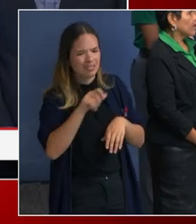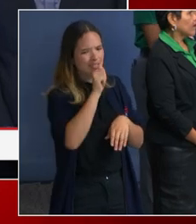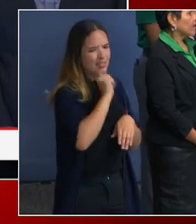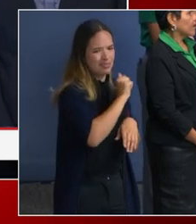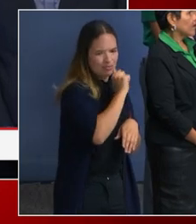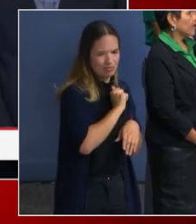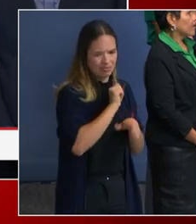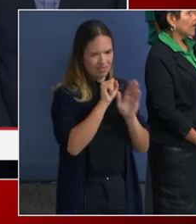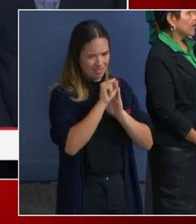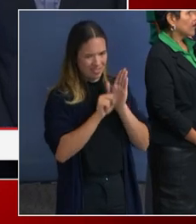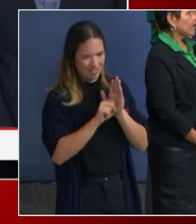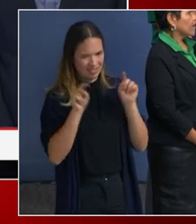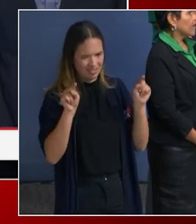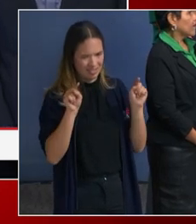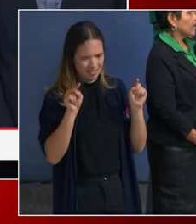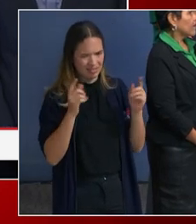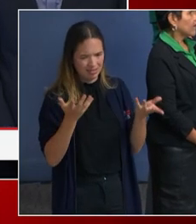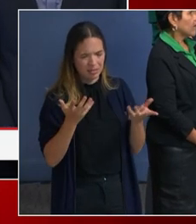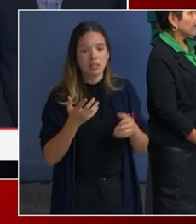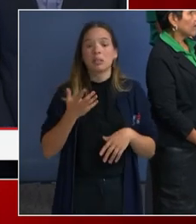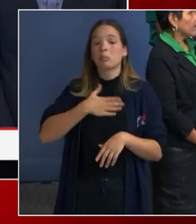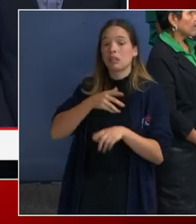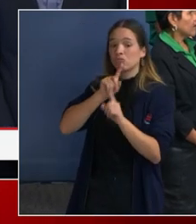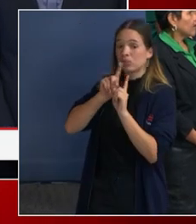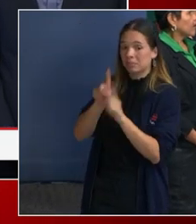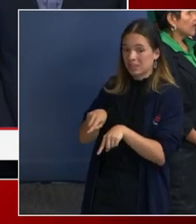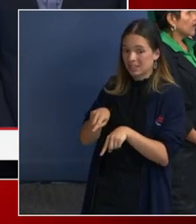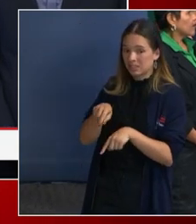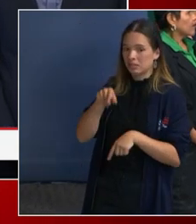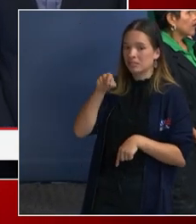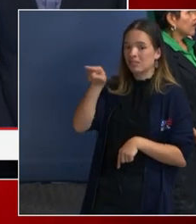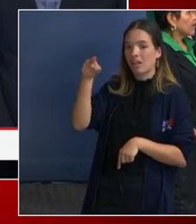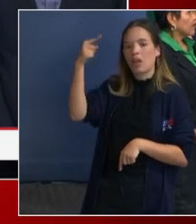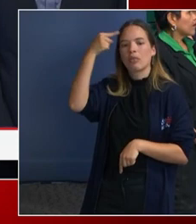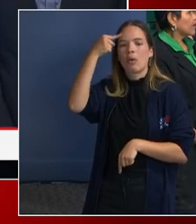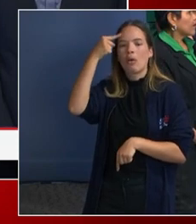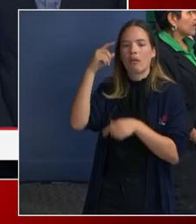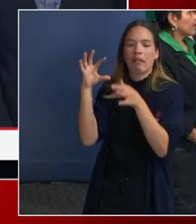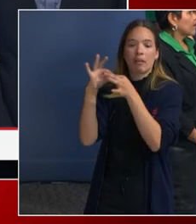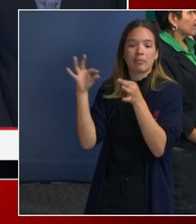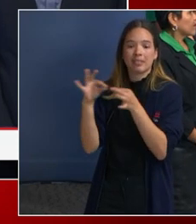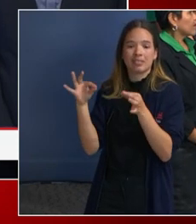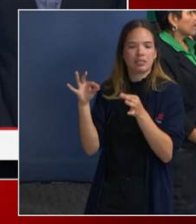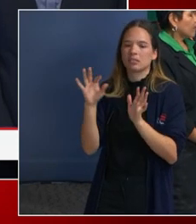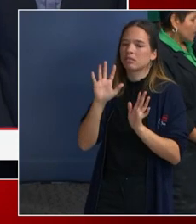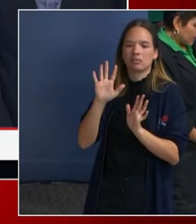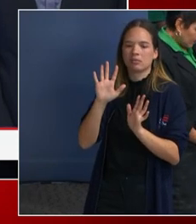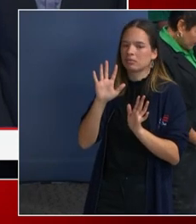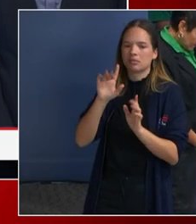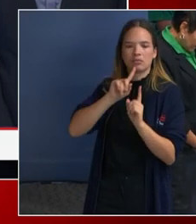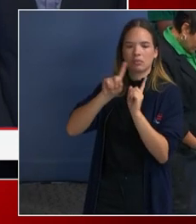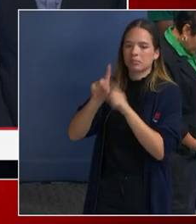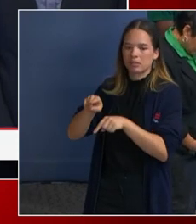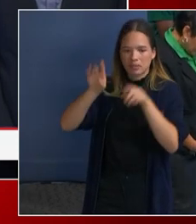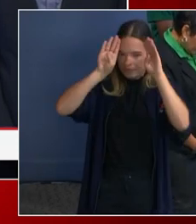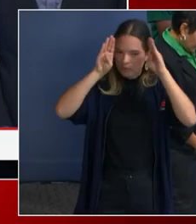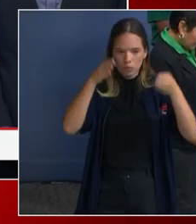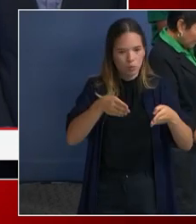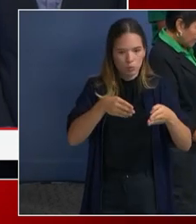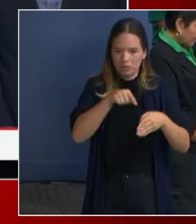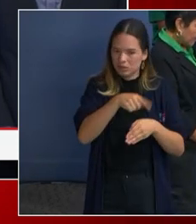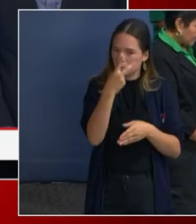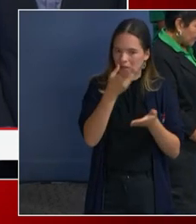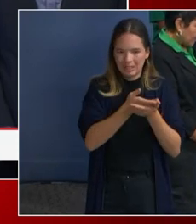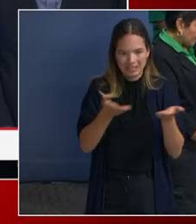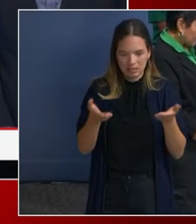what they think or what they say or what you think about what they say. Our response involves 2 things.